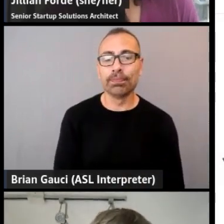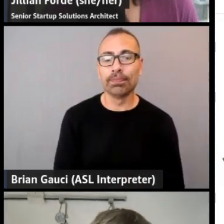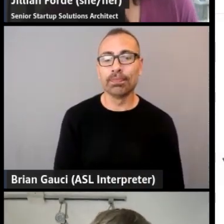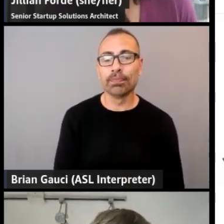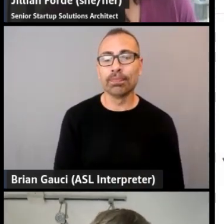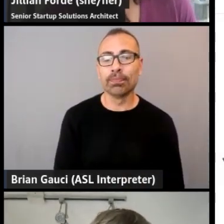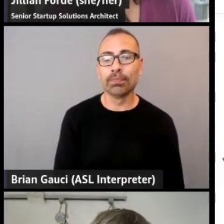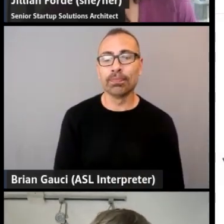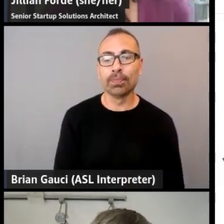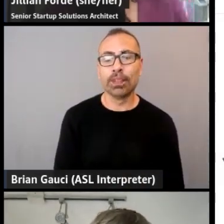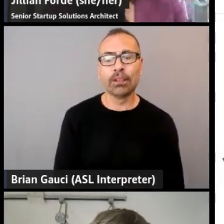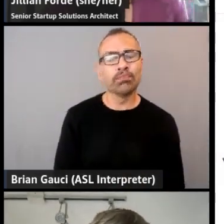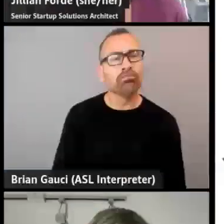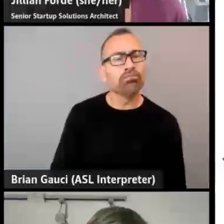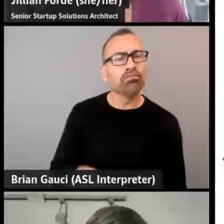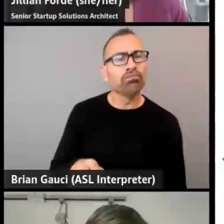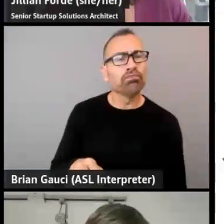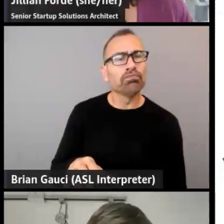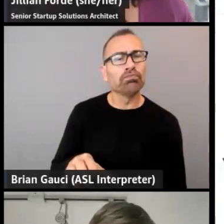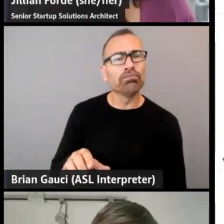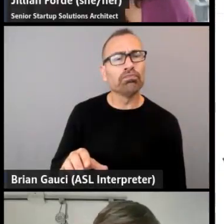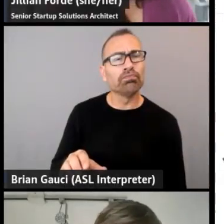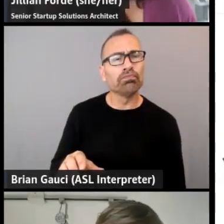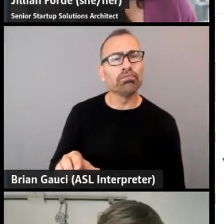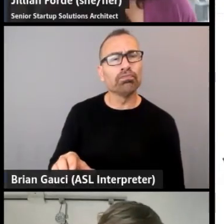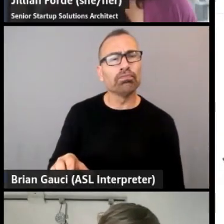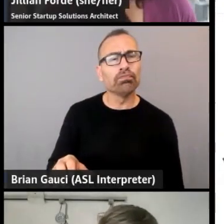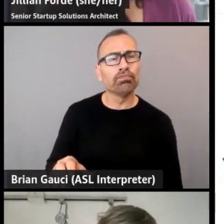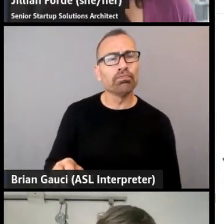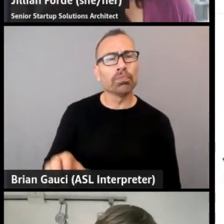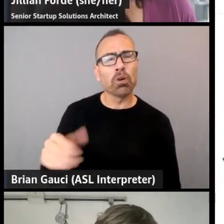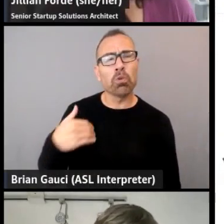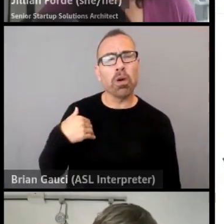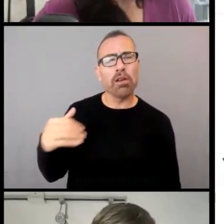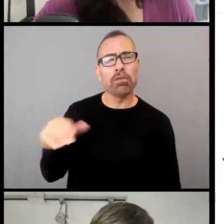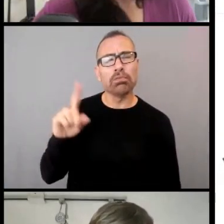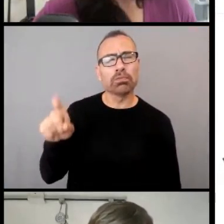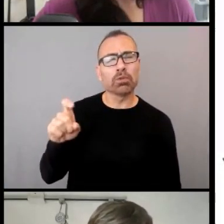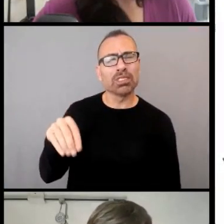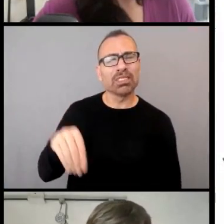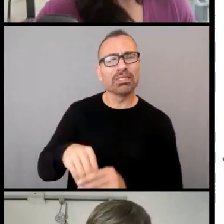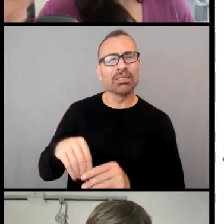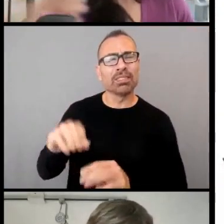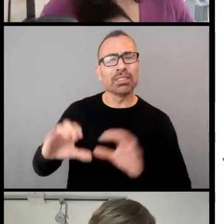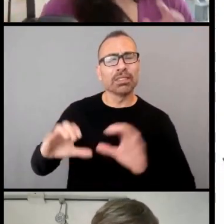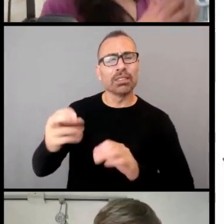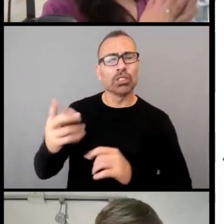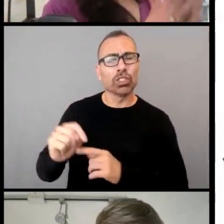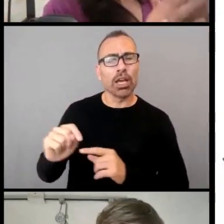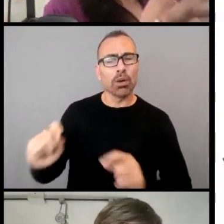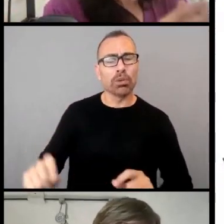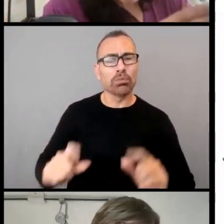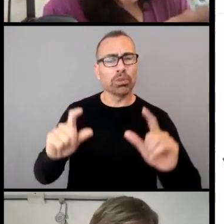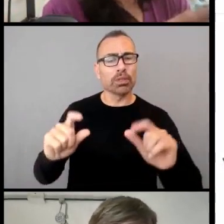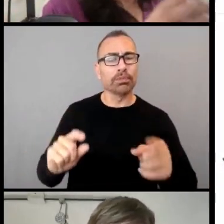Kinshuk, there's a question in the chat, and I want to bring it up. So does